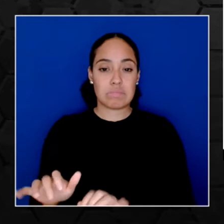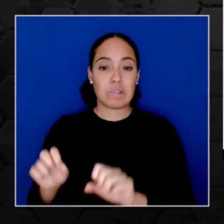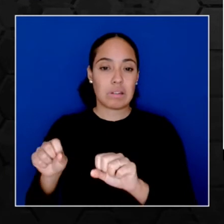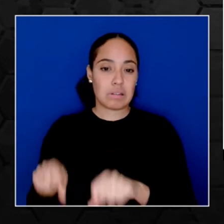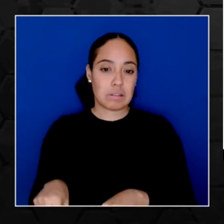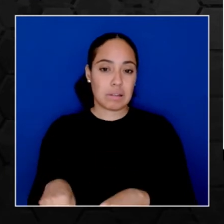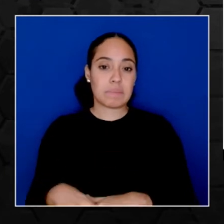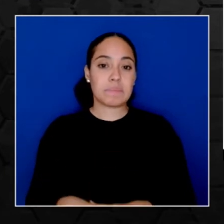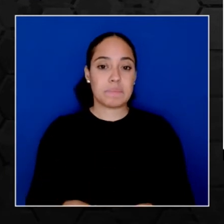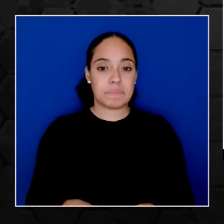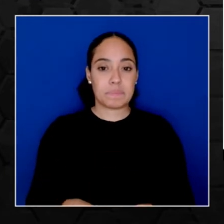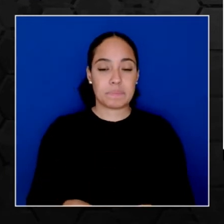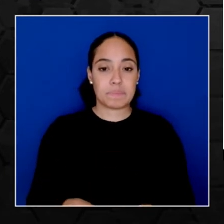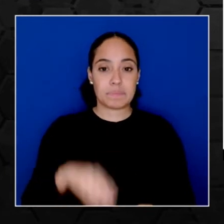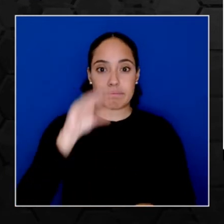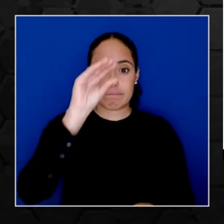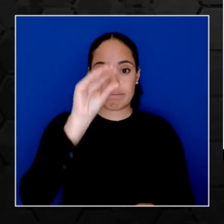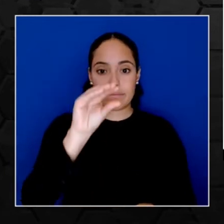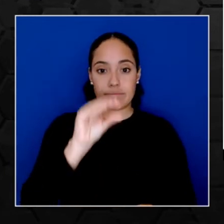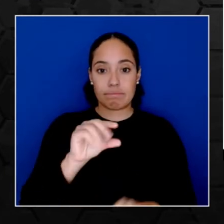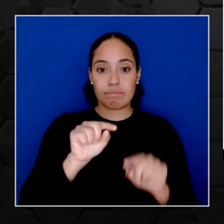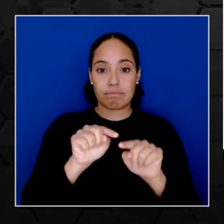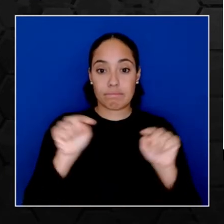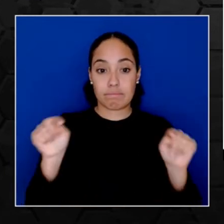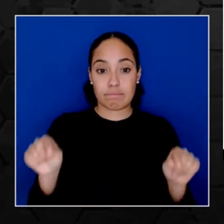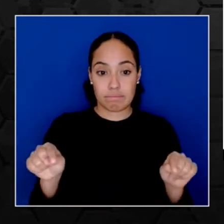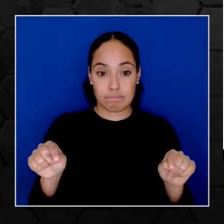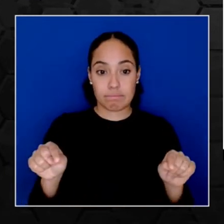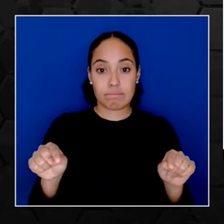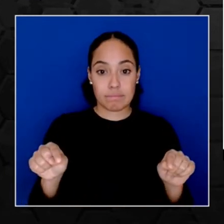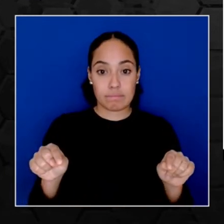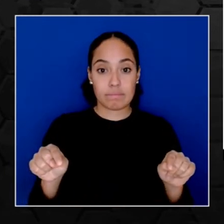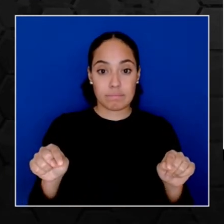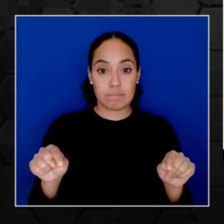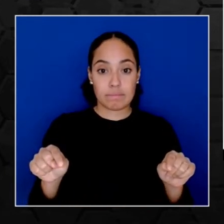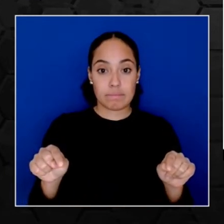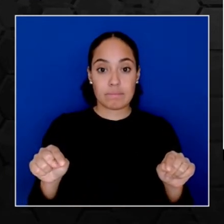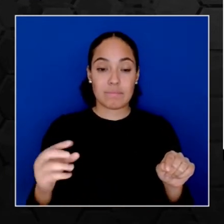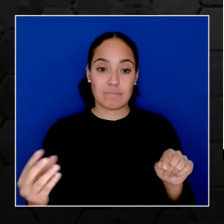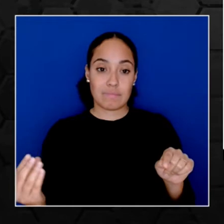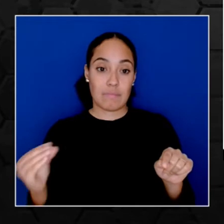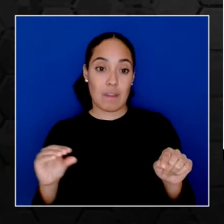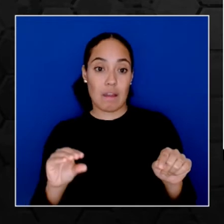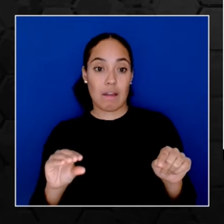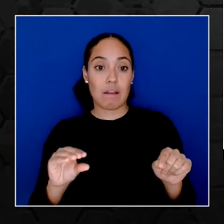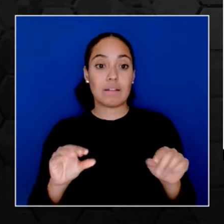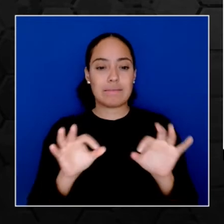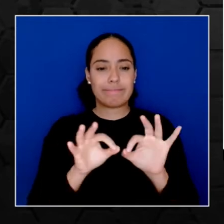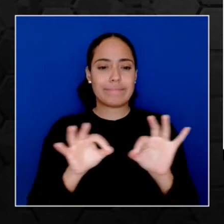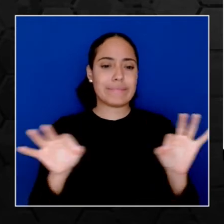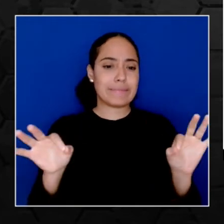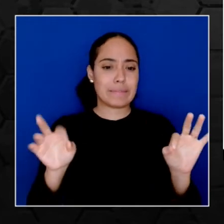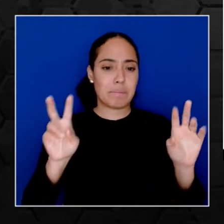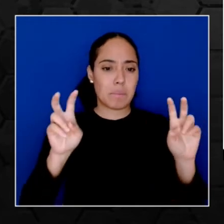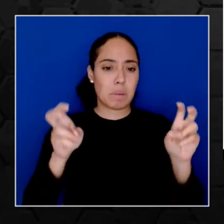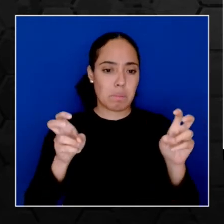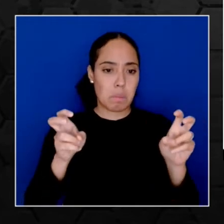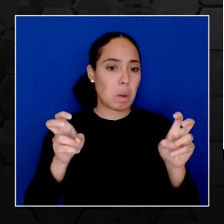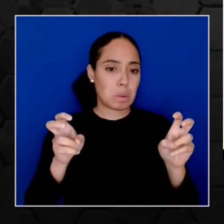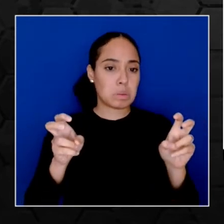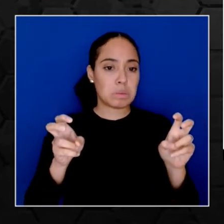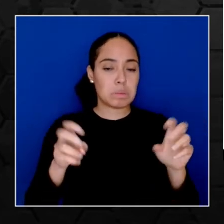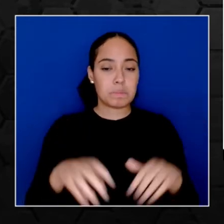now. And I'm connecting a statement box, so I can give them a dummy value of whichever vital they chose to